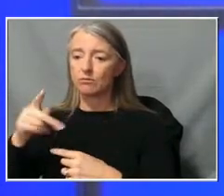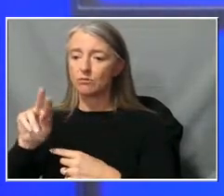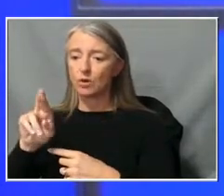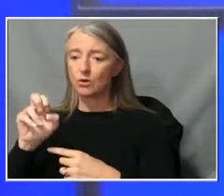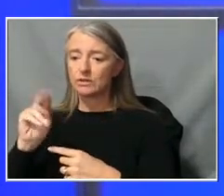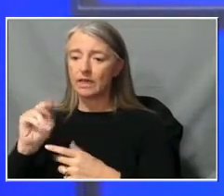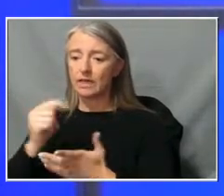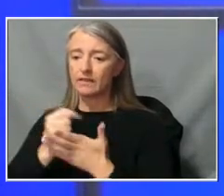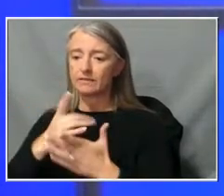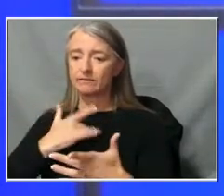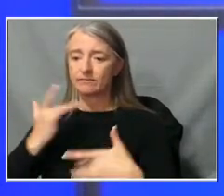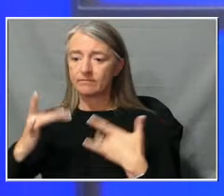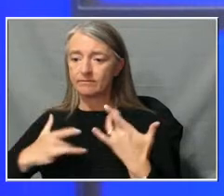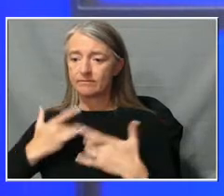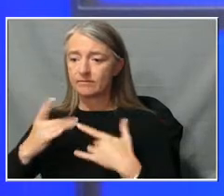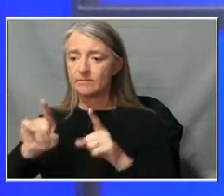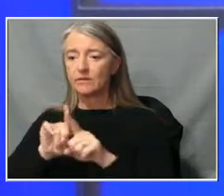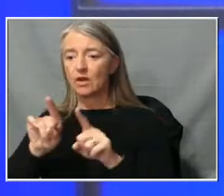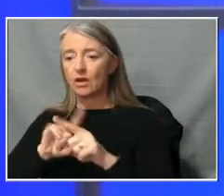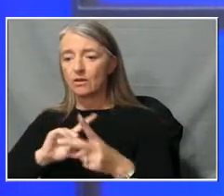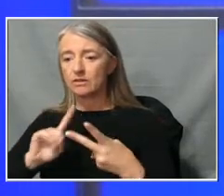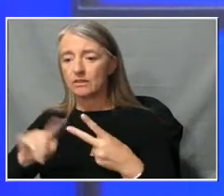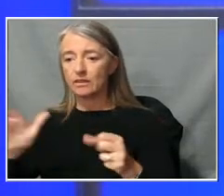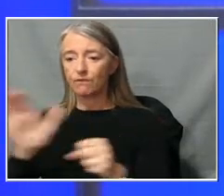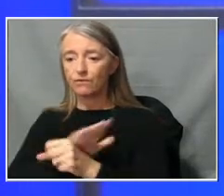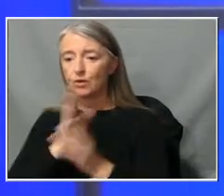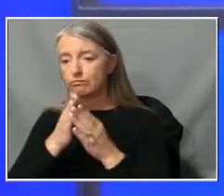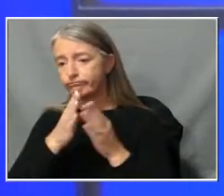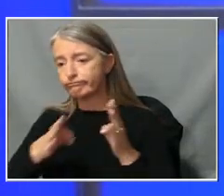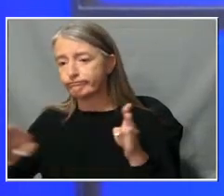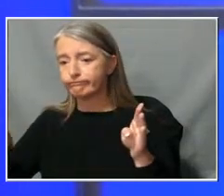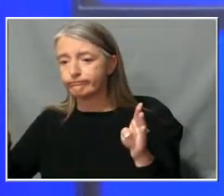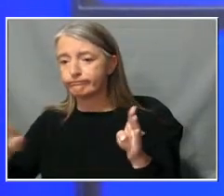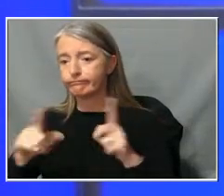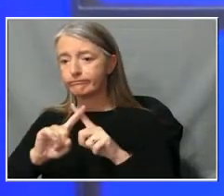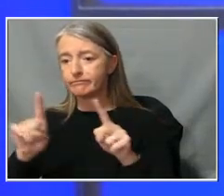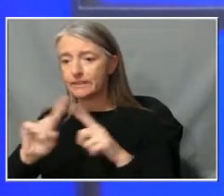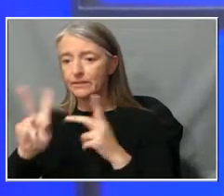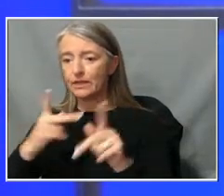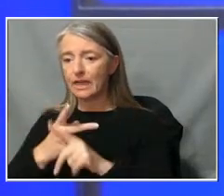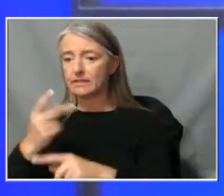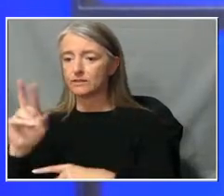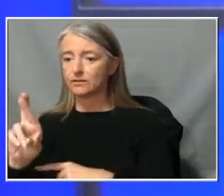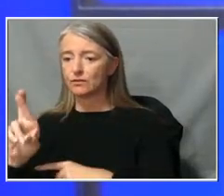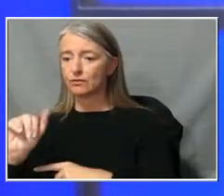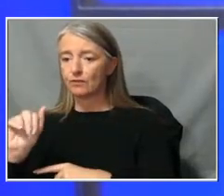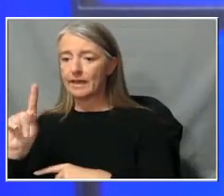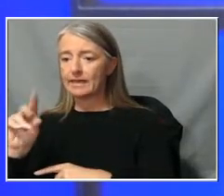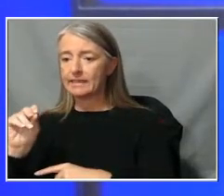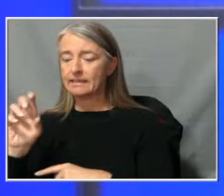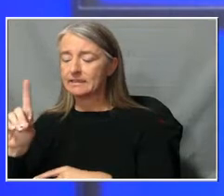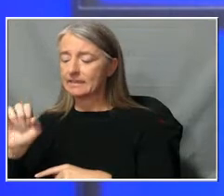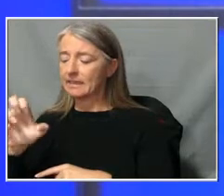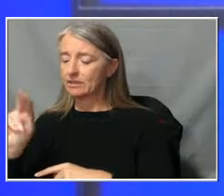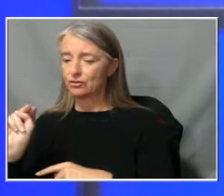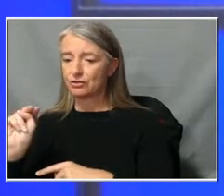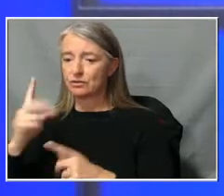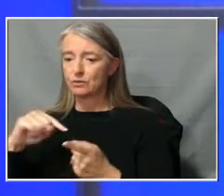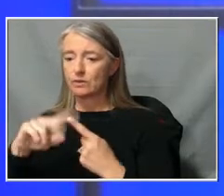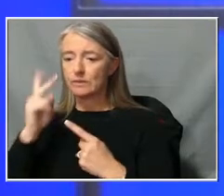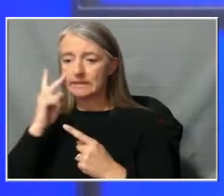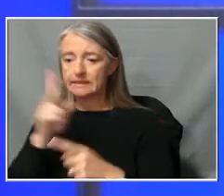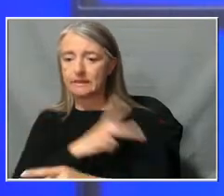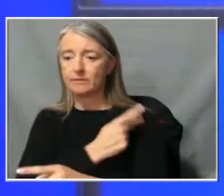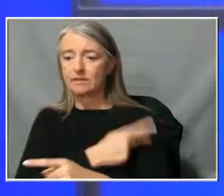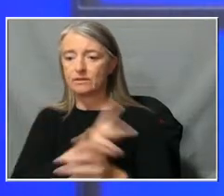very exciting, but we also have the full gamut of different modalities of radiation. And so when we see a patient, we really